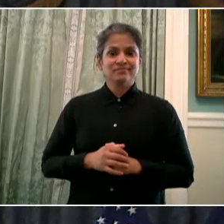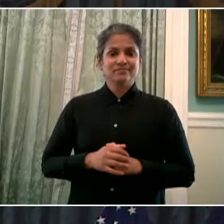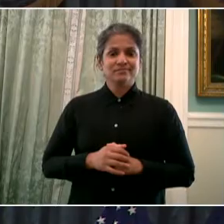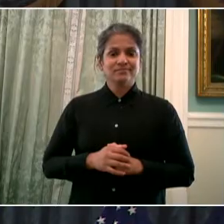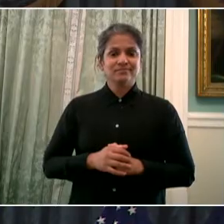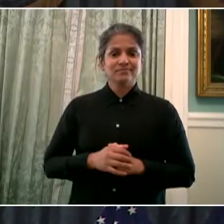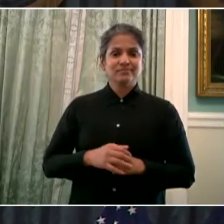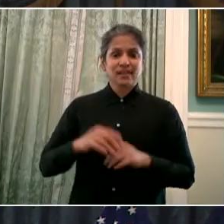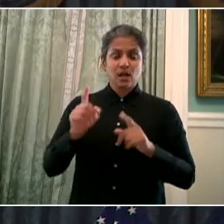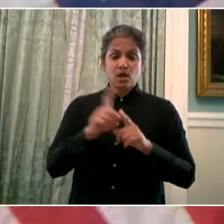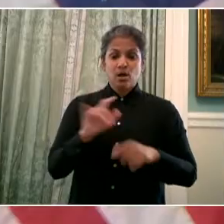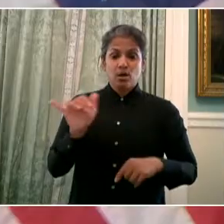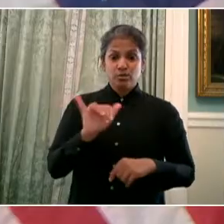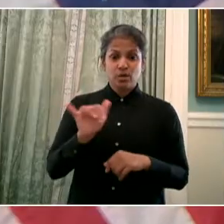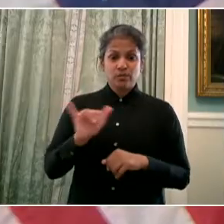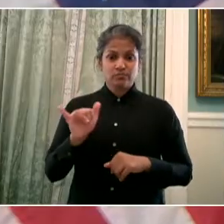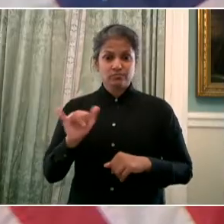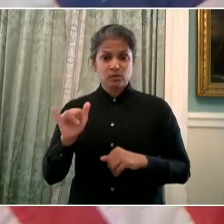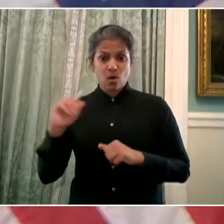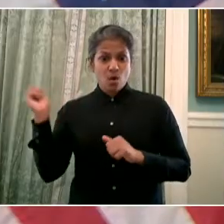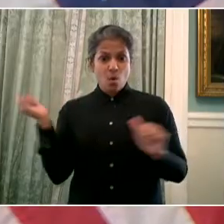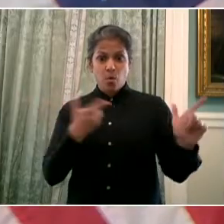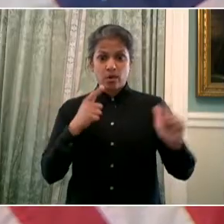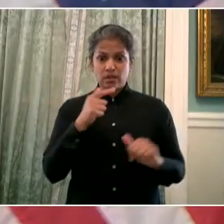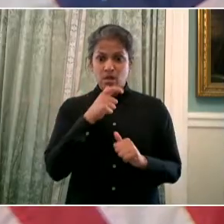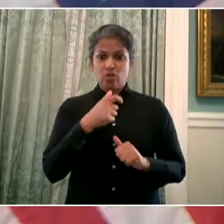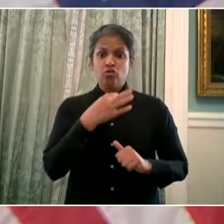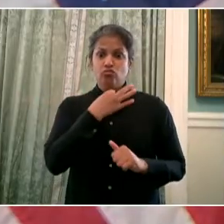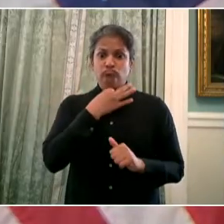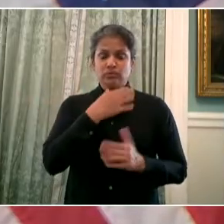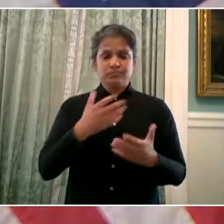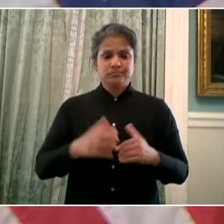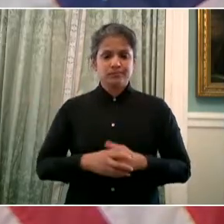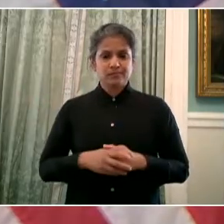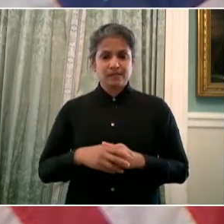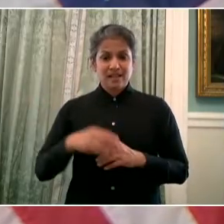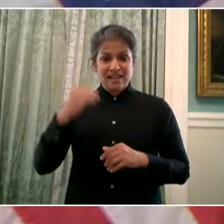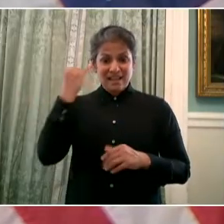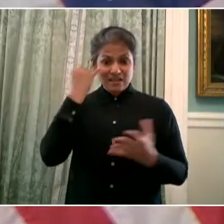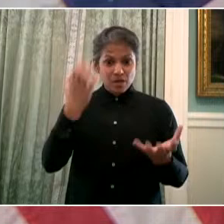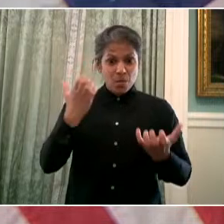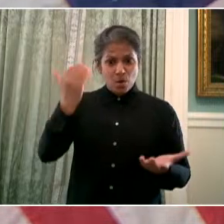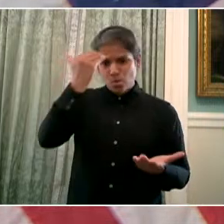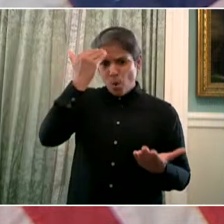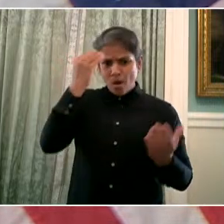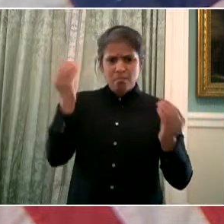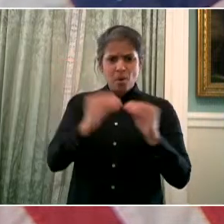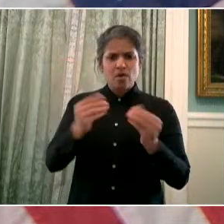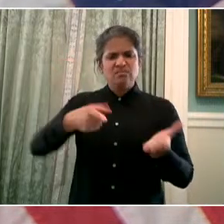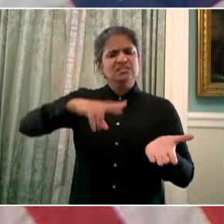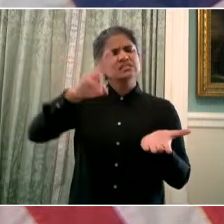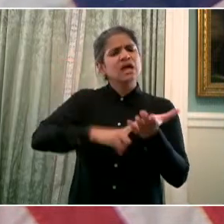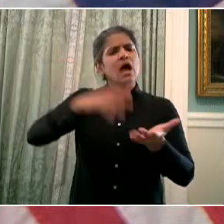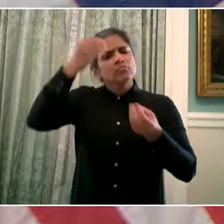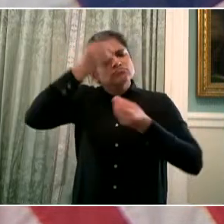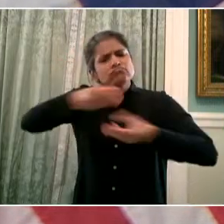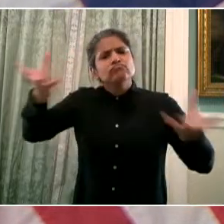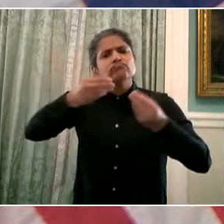listening, please download or sign up for Notify NYC. You can go to 311. You can go to